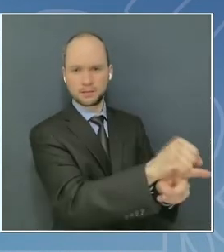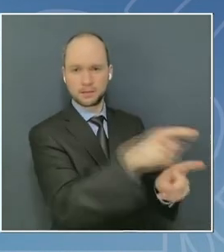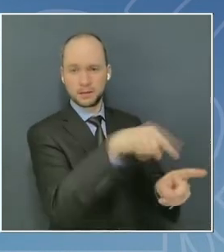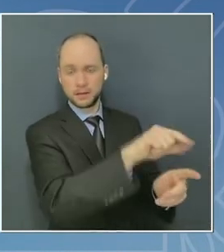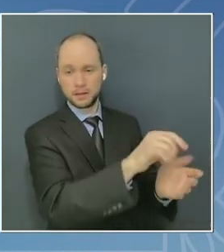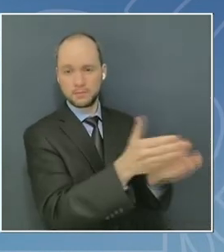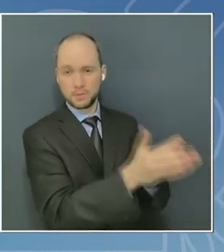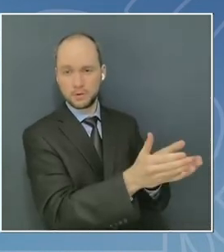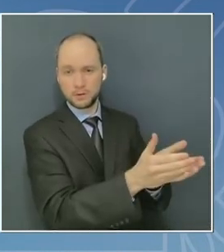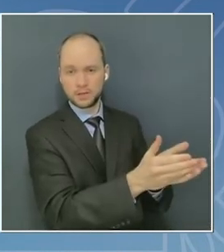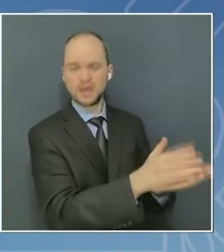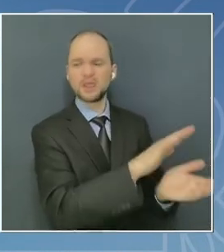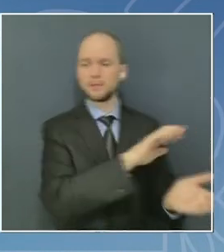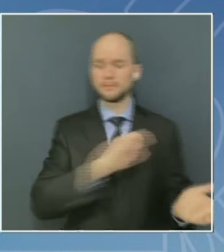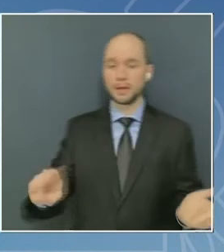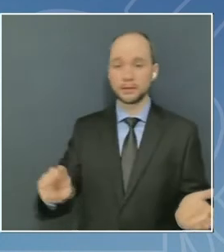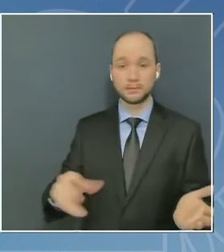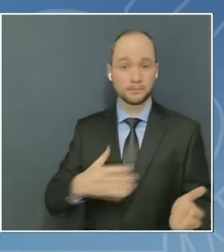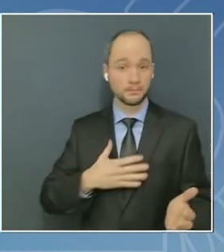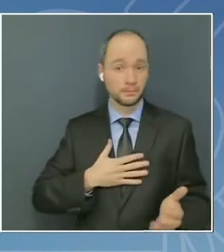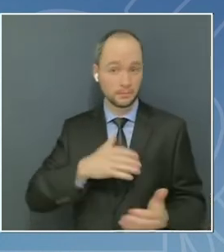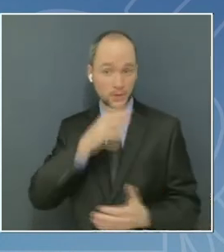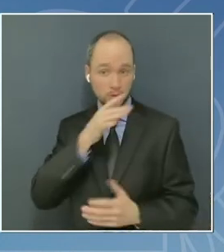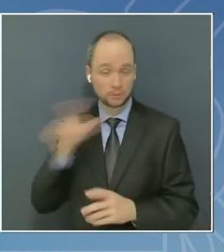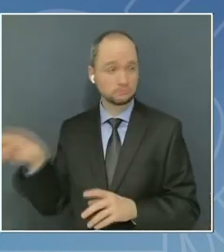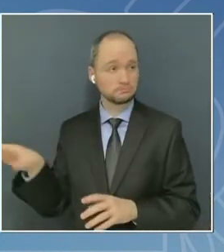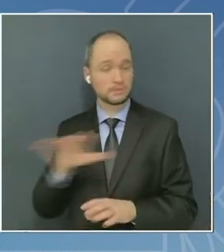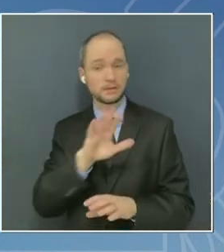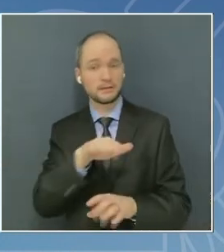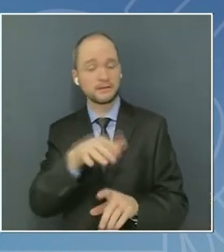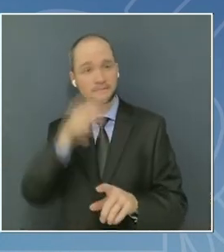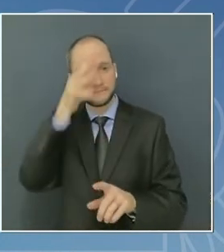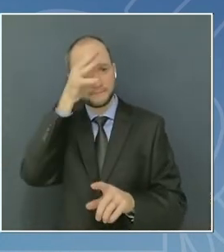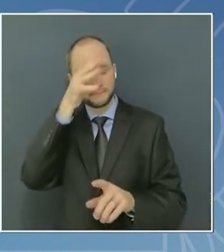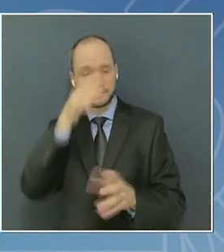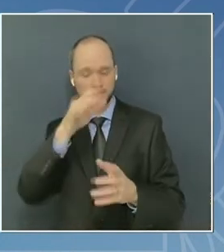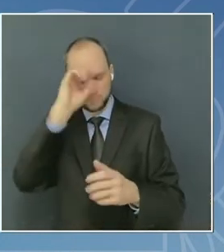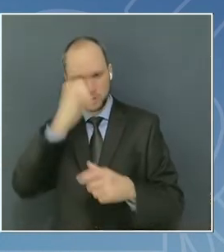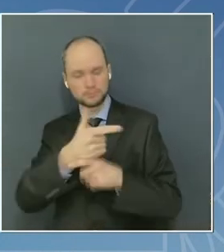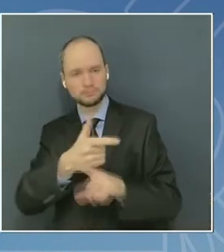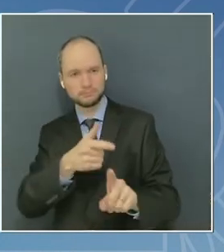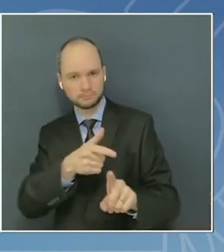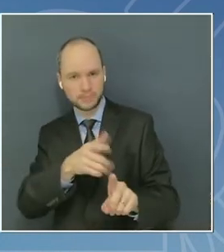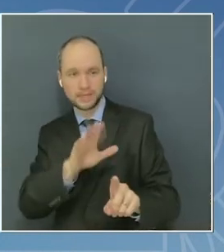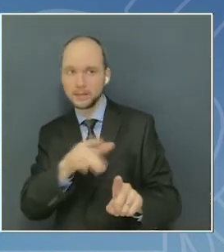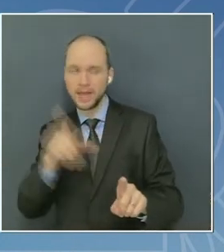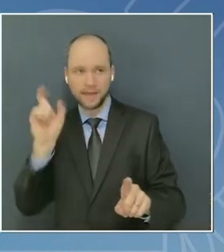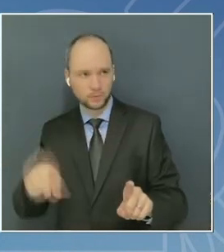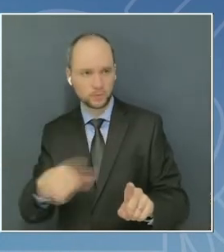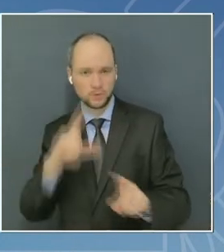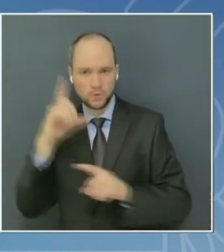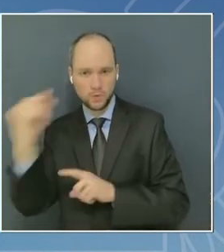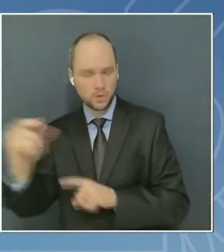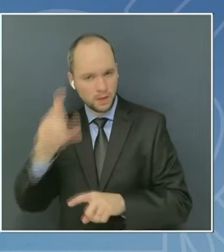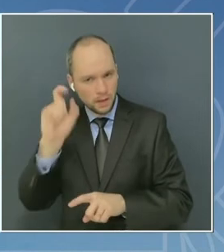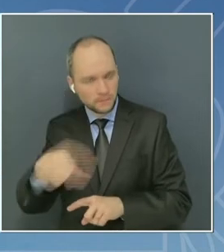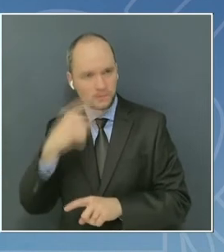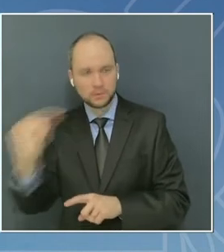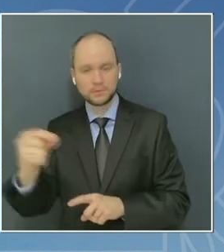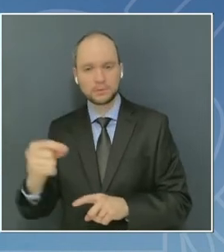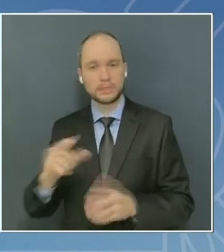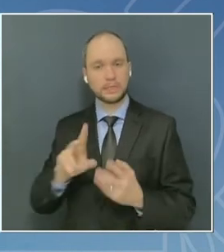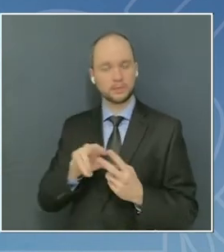turned to her brother, the captain of the boat, and said, "It's do or die. We have to try to escape." And